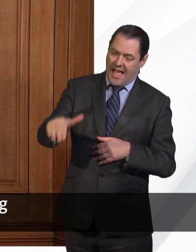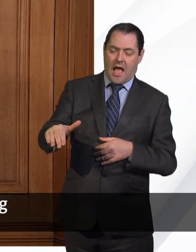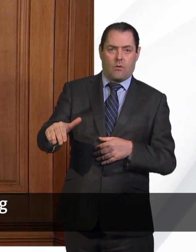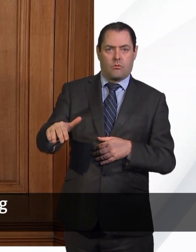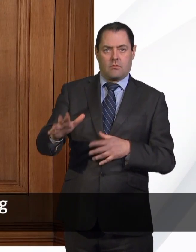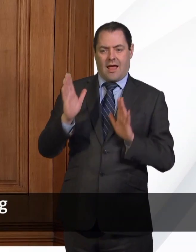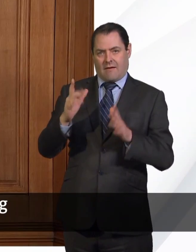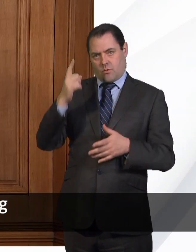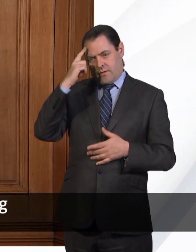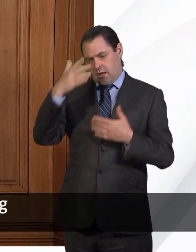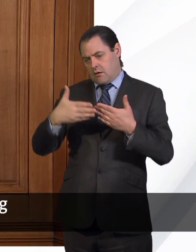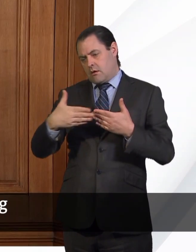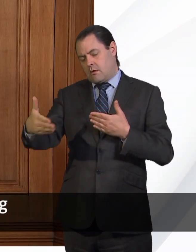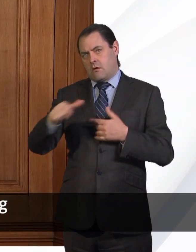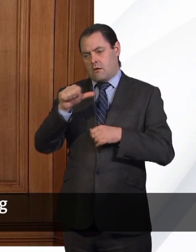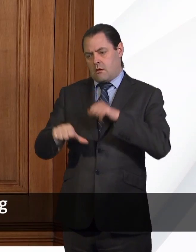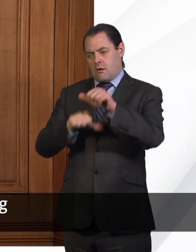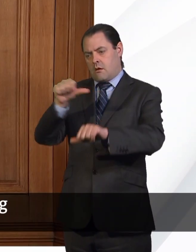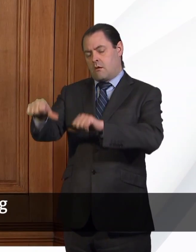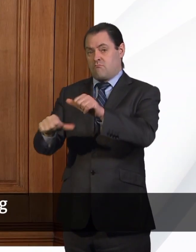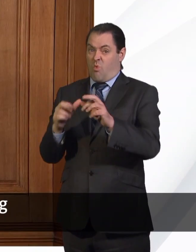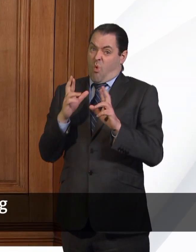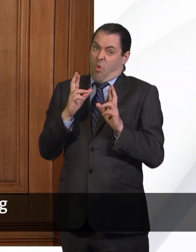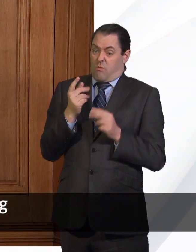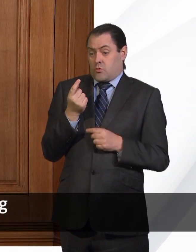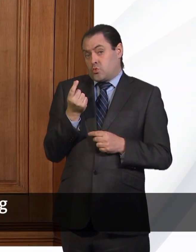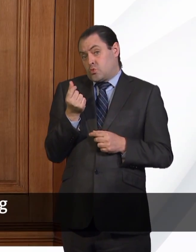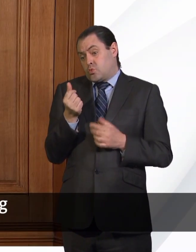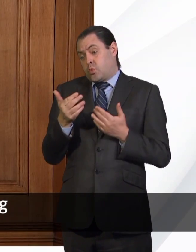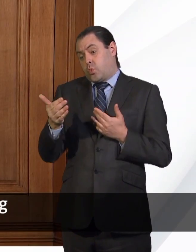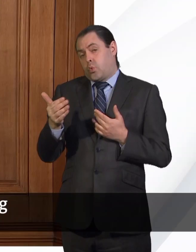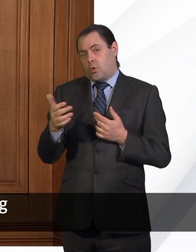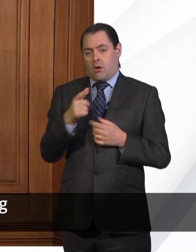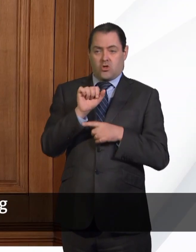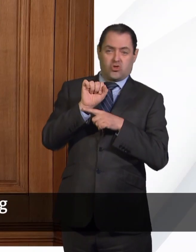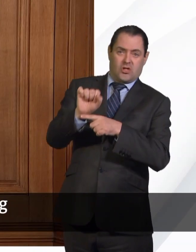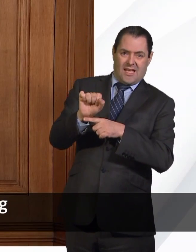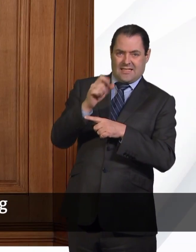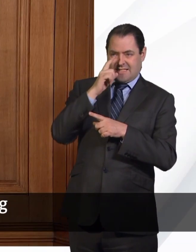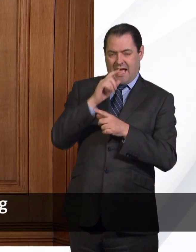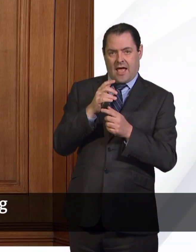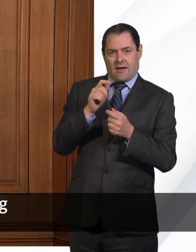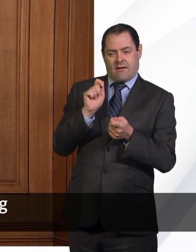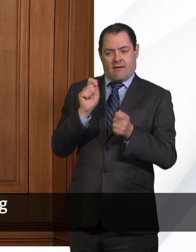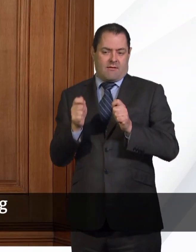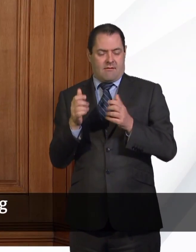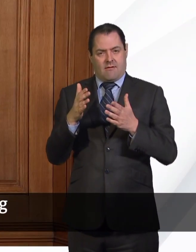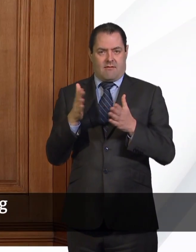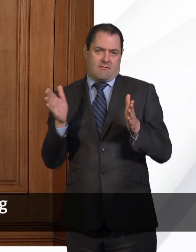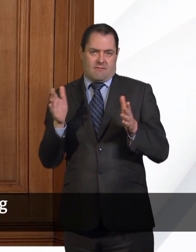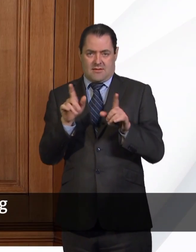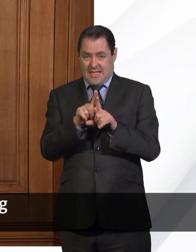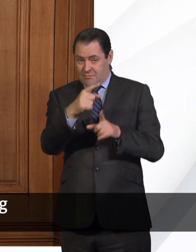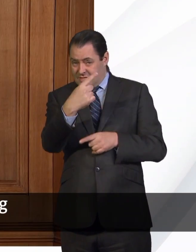a path, I think, hopefully in the very near future, for people so that they can, Jay, like you and